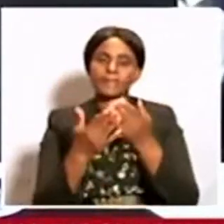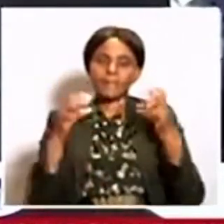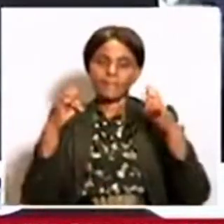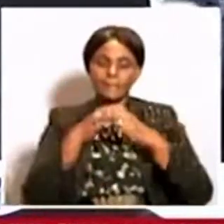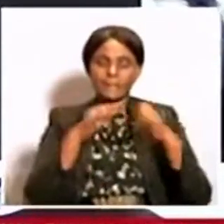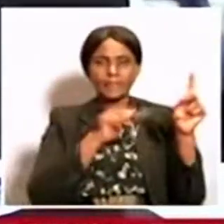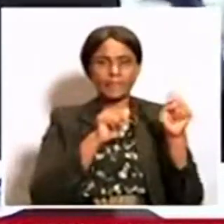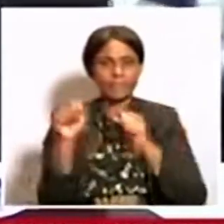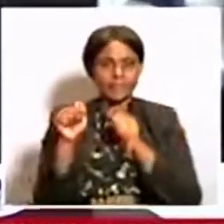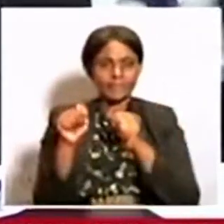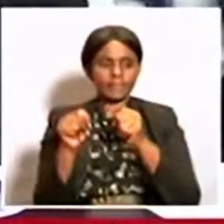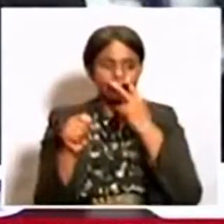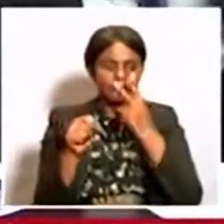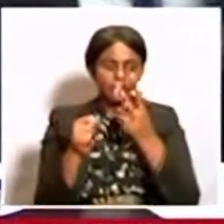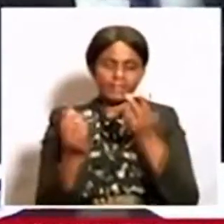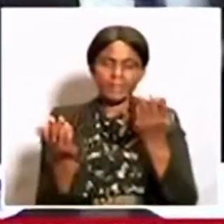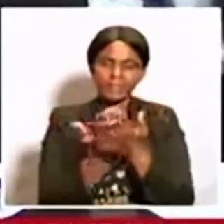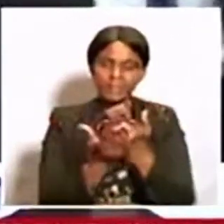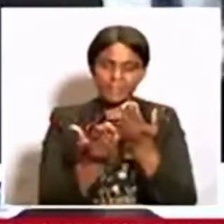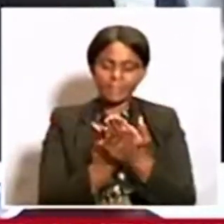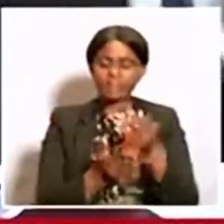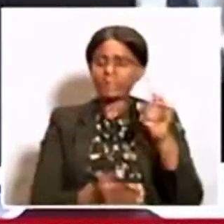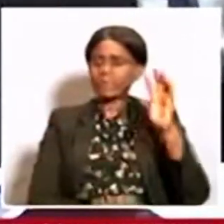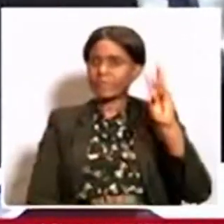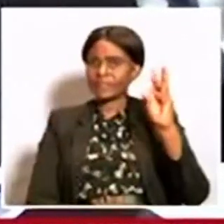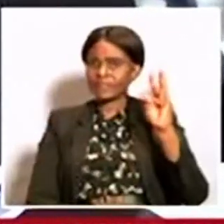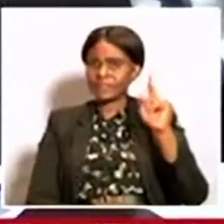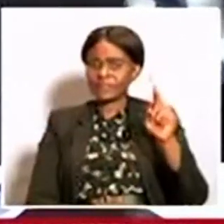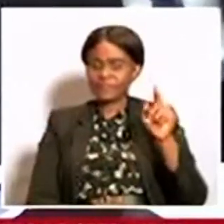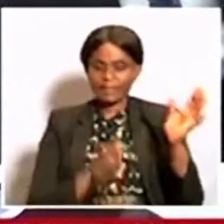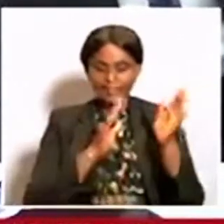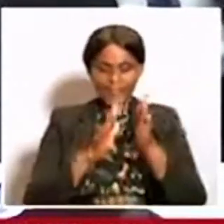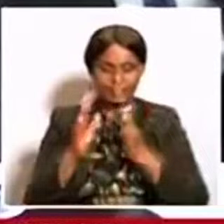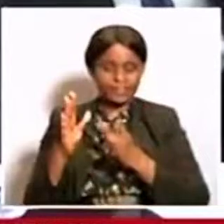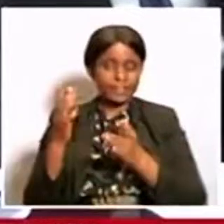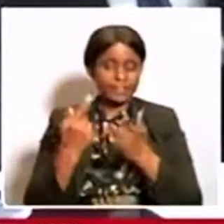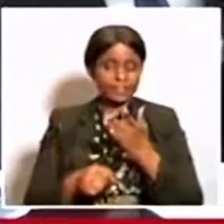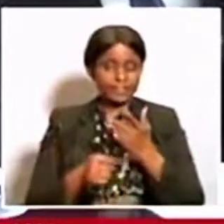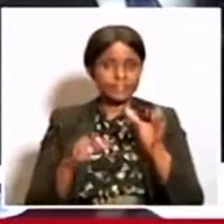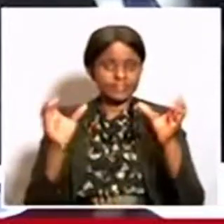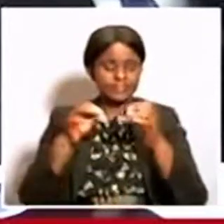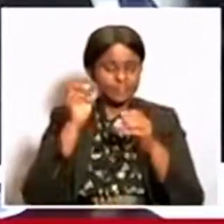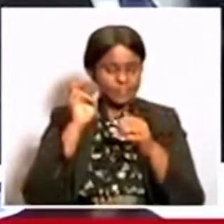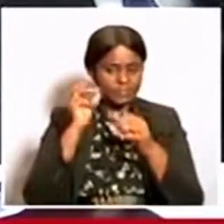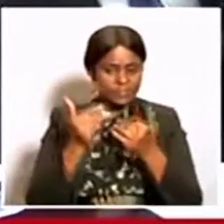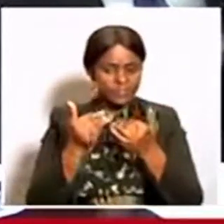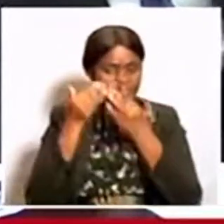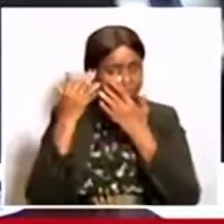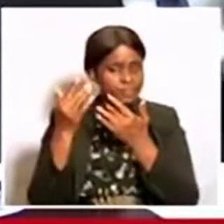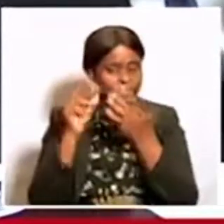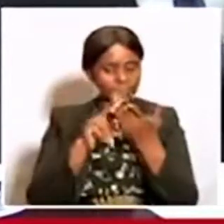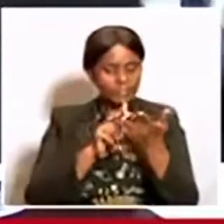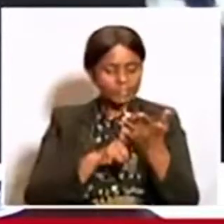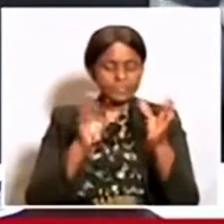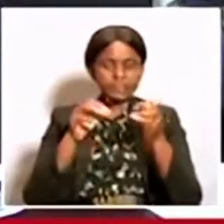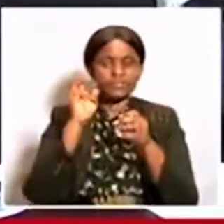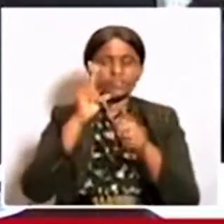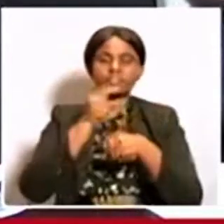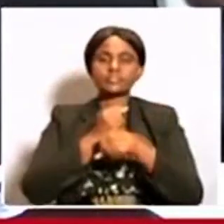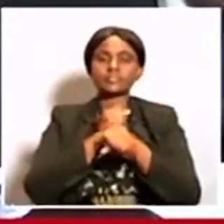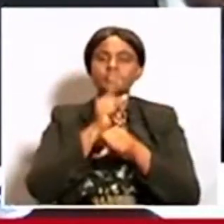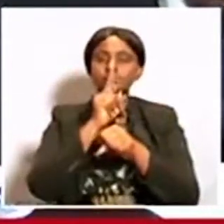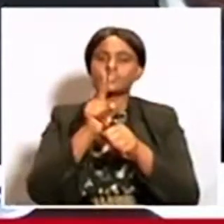transfer. See Appendix 16. Remedial measures. The council wishes to report that the council will ensure that